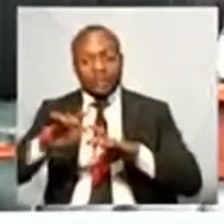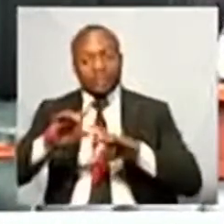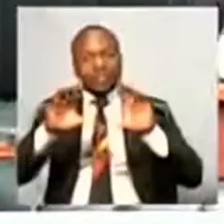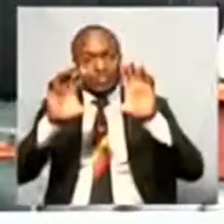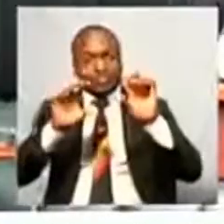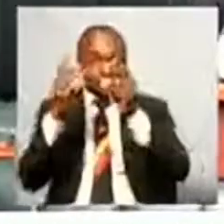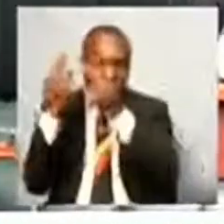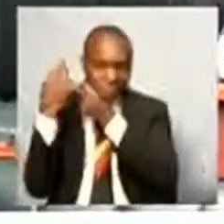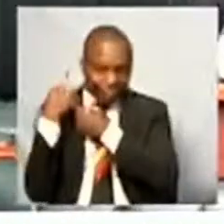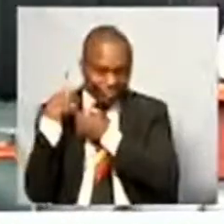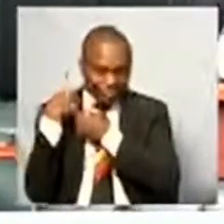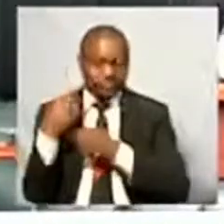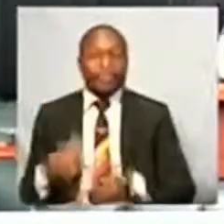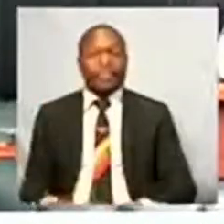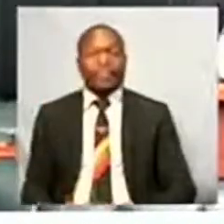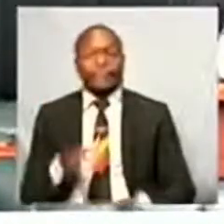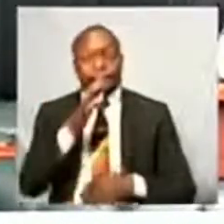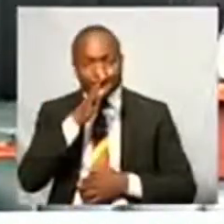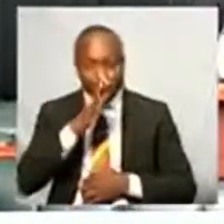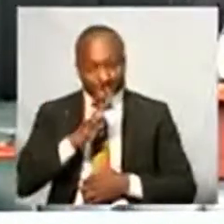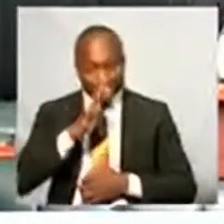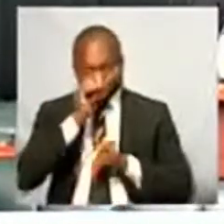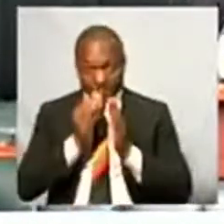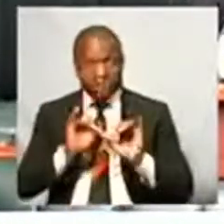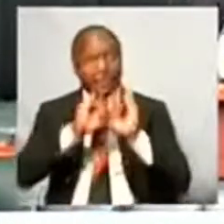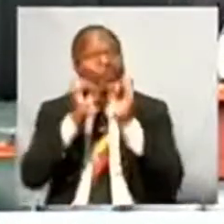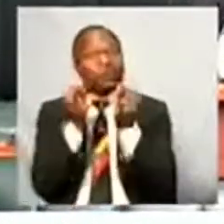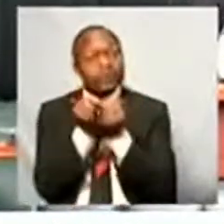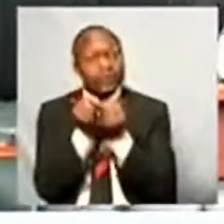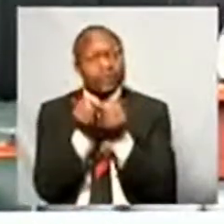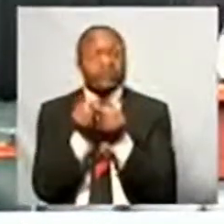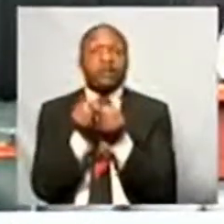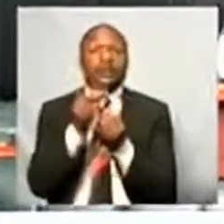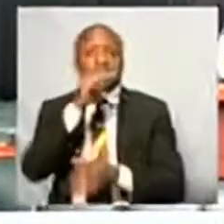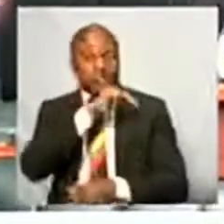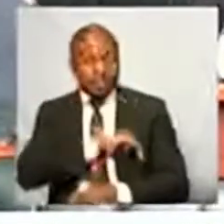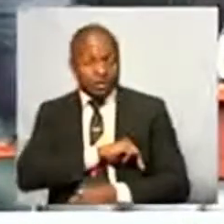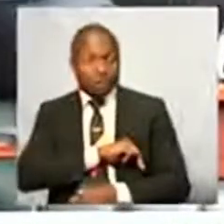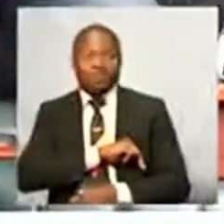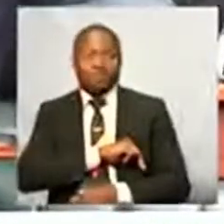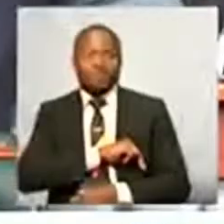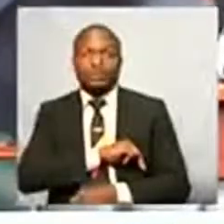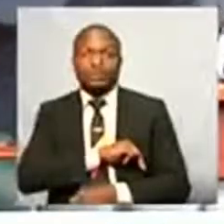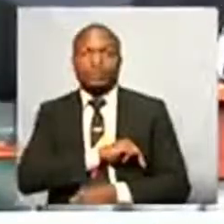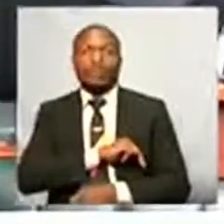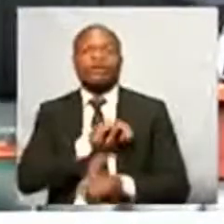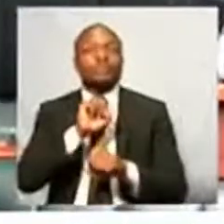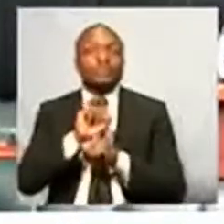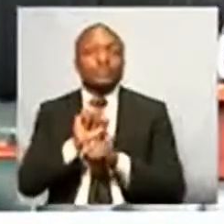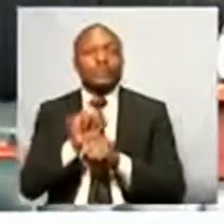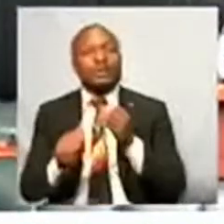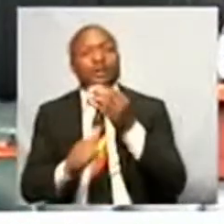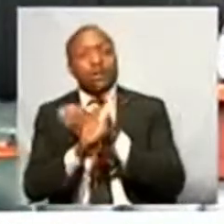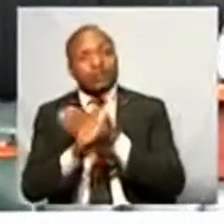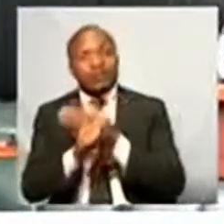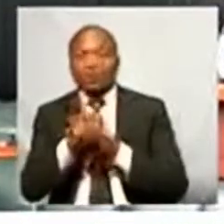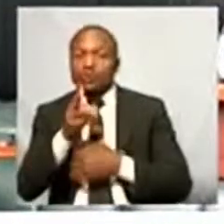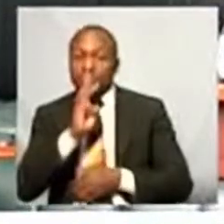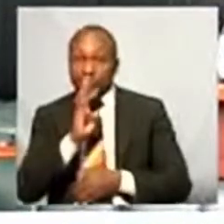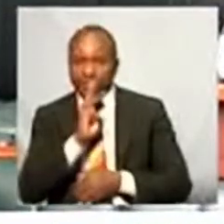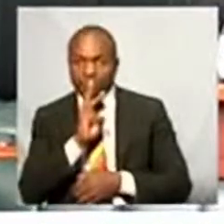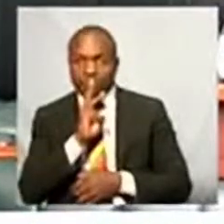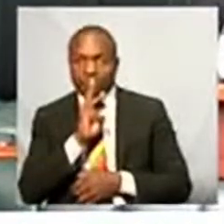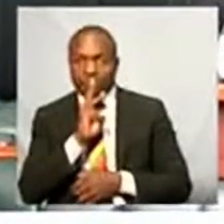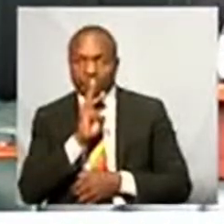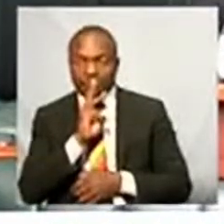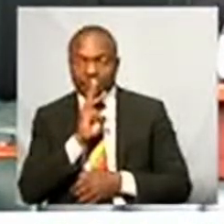Speaker, of note, institutions such as NAPSA, Workman Compensation, Kafubu Water and Sanitation,